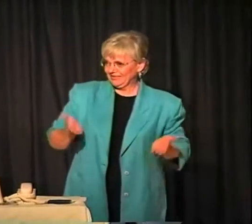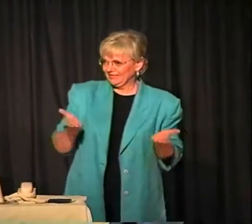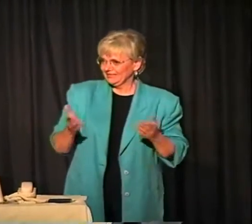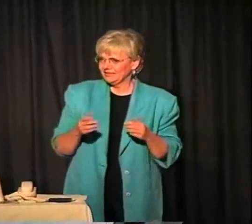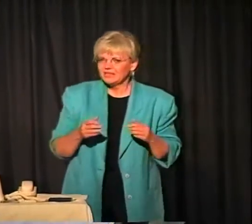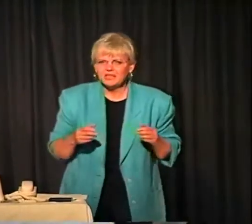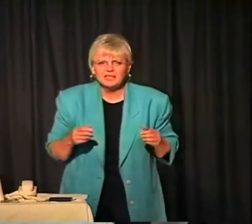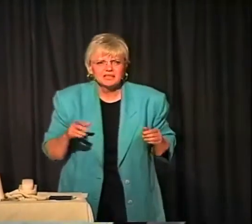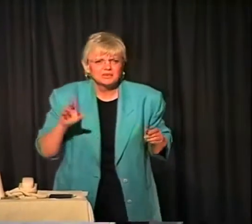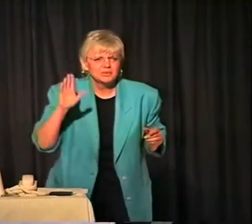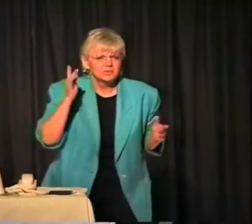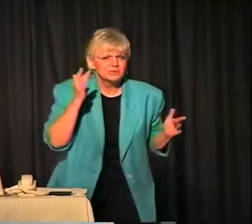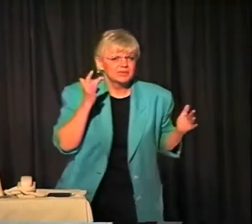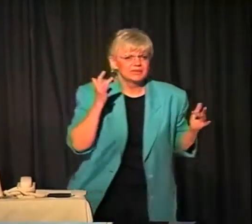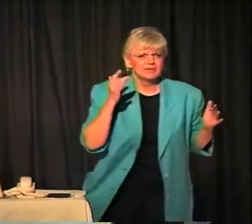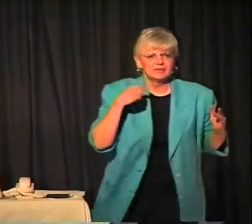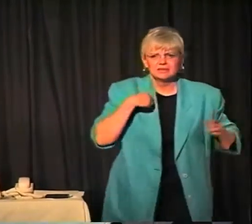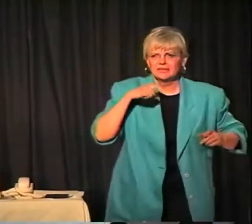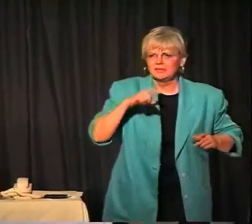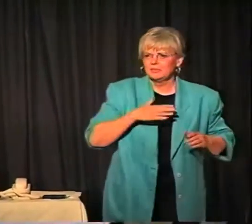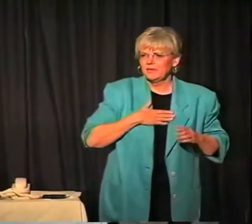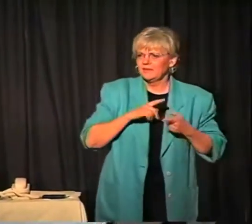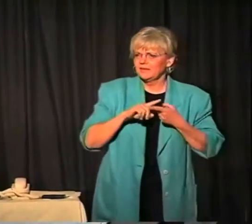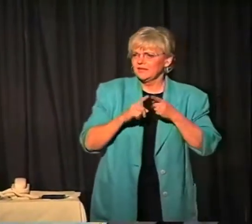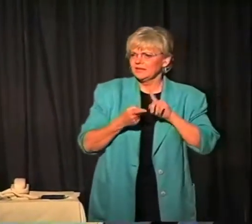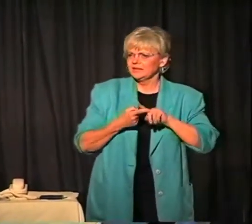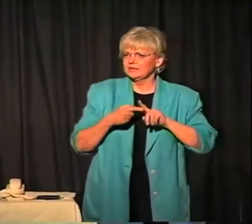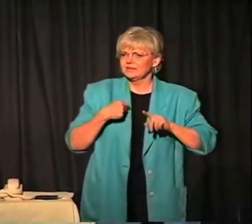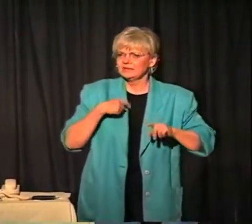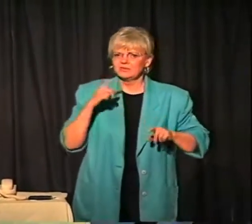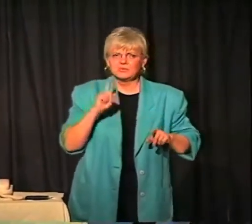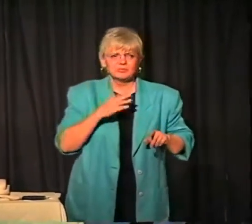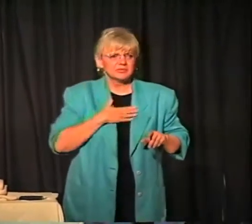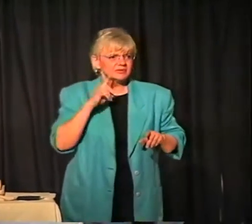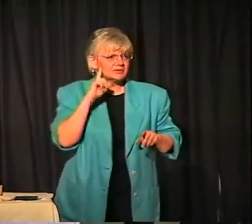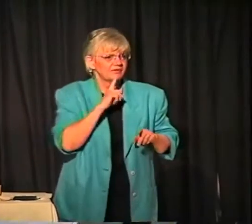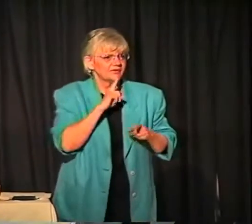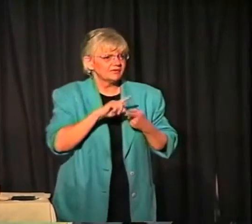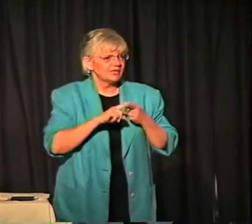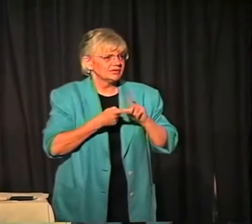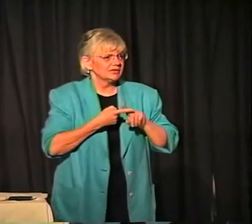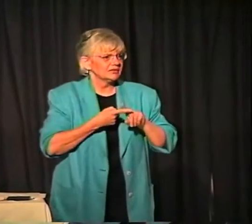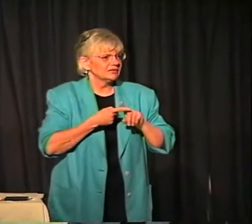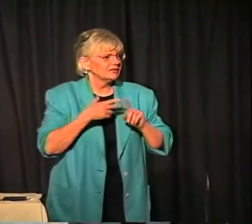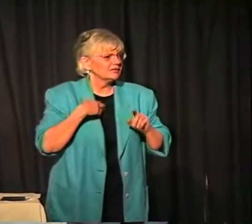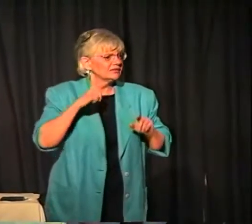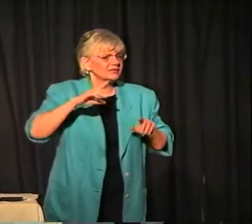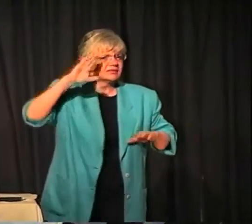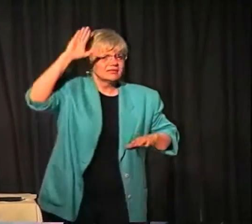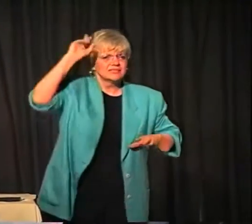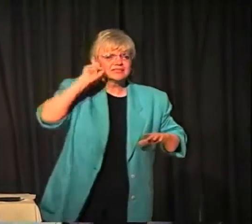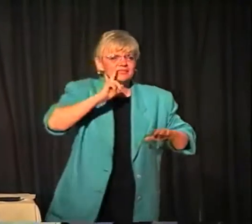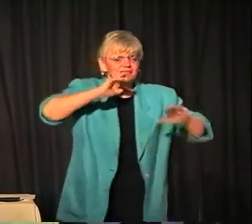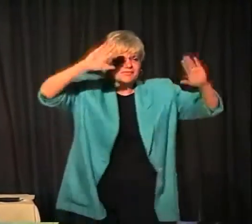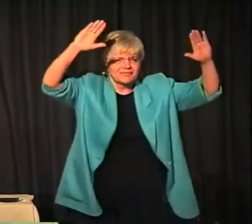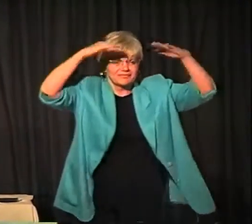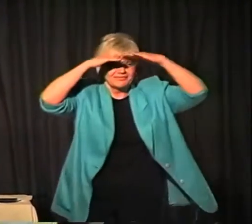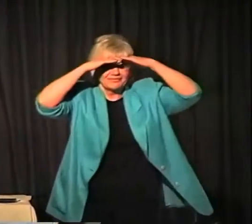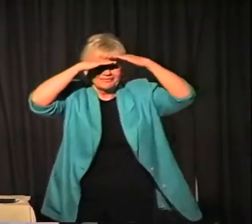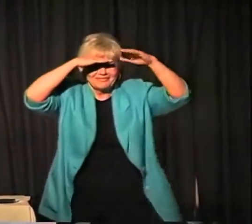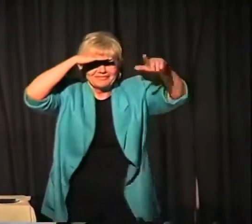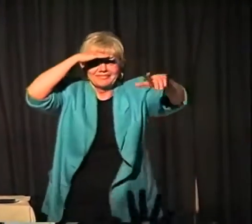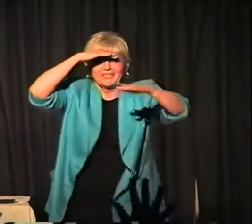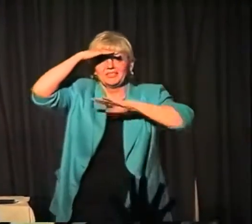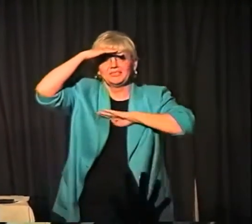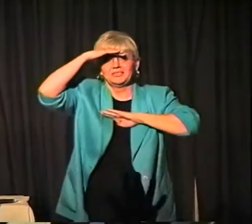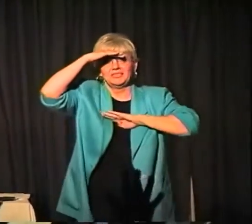Good evening, everyone. It's wonderful to see you all here. Hang on a second. I need to see where my deaf friends are. Can people who